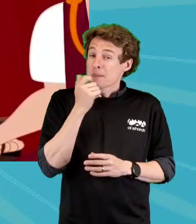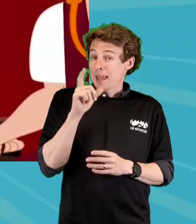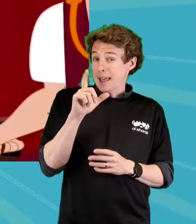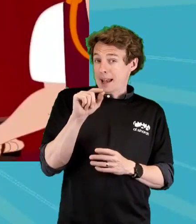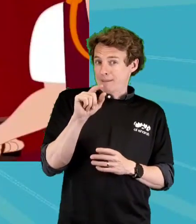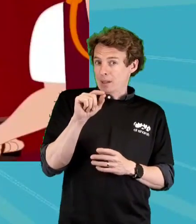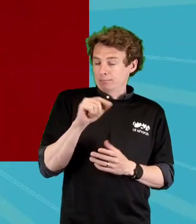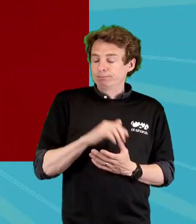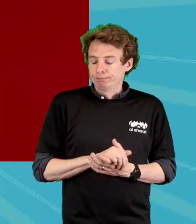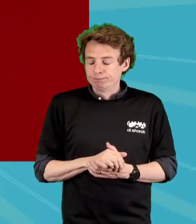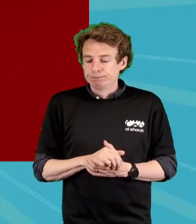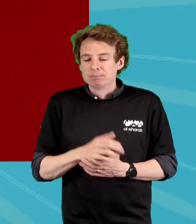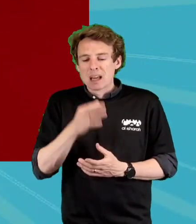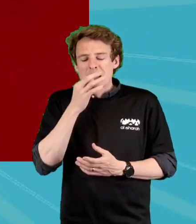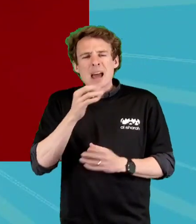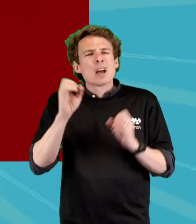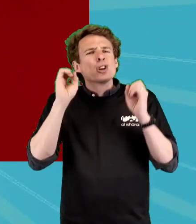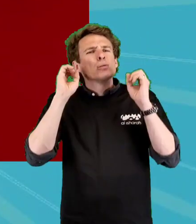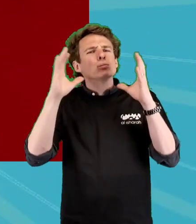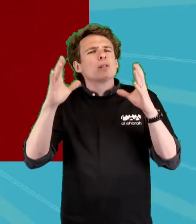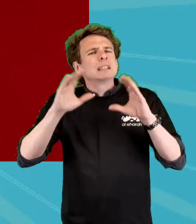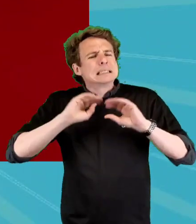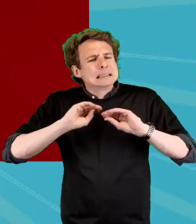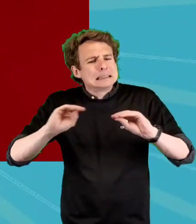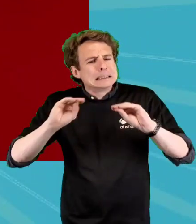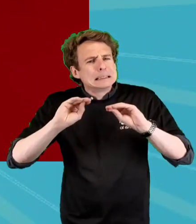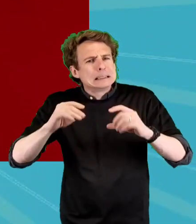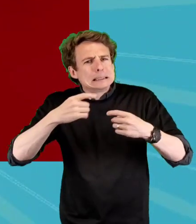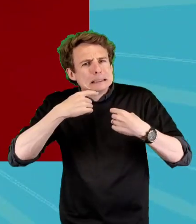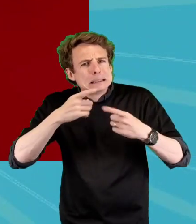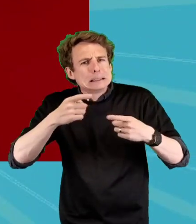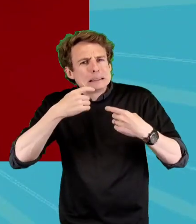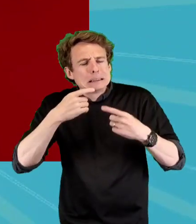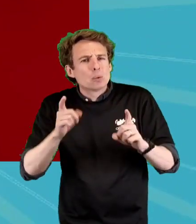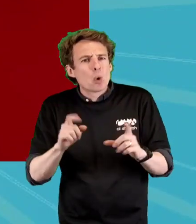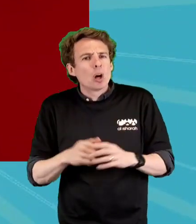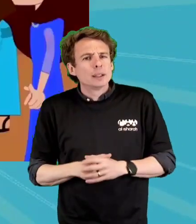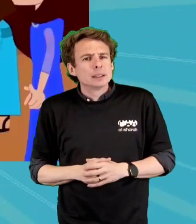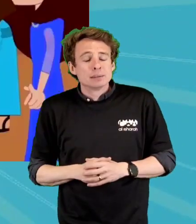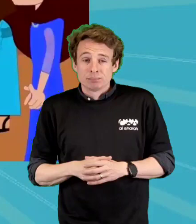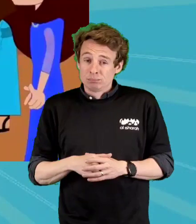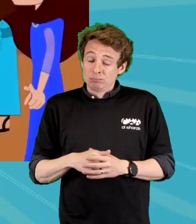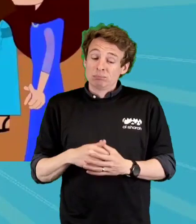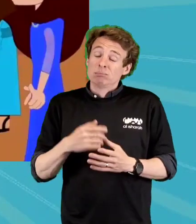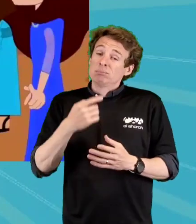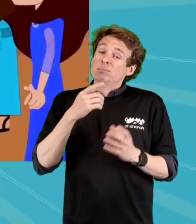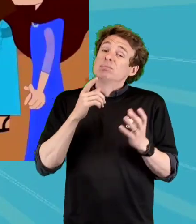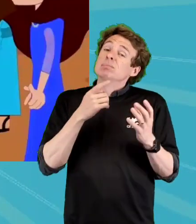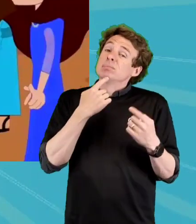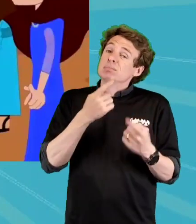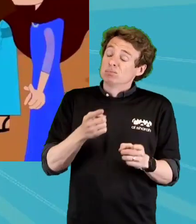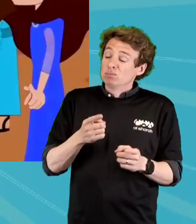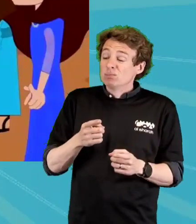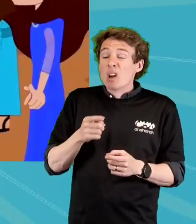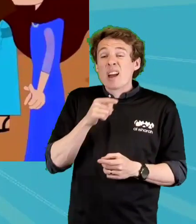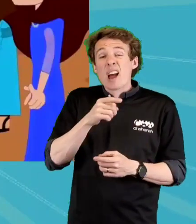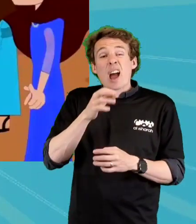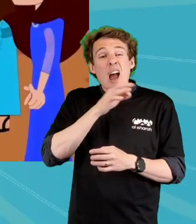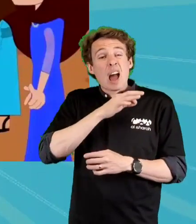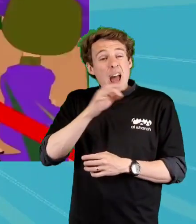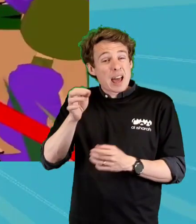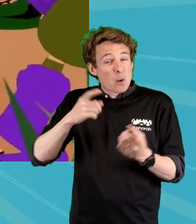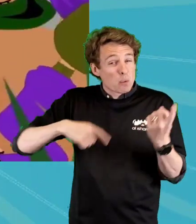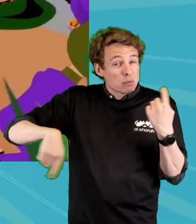Prophet teaching? Abu Sufyan said, the Prophet asked to accept the one and only God, Allah